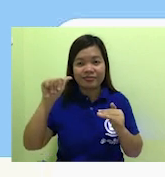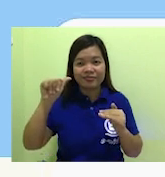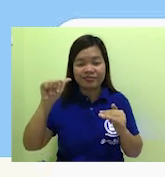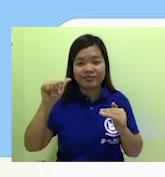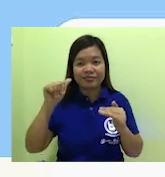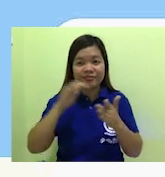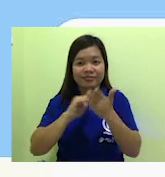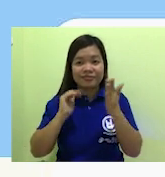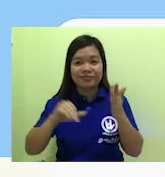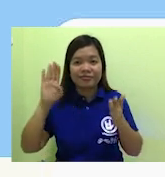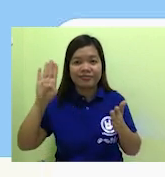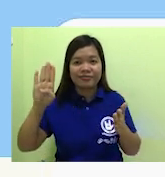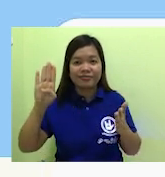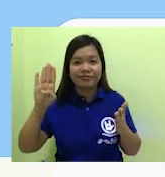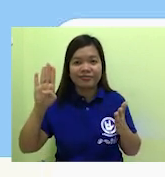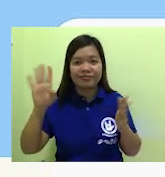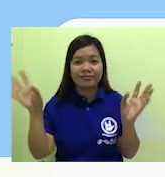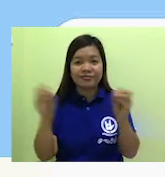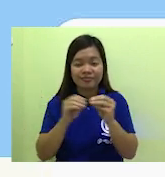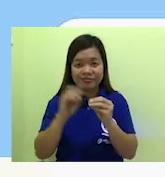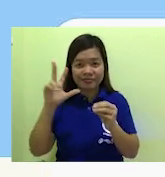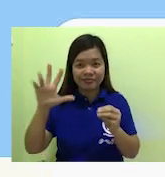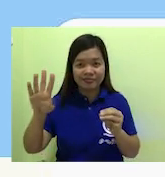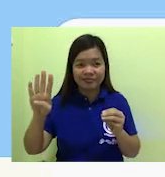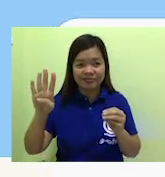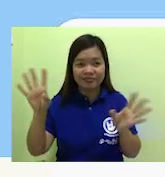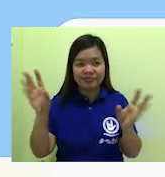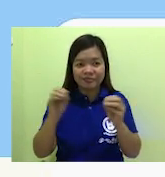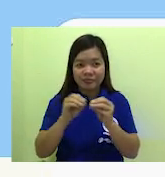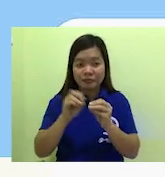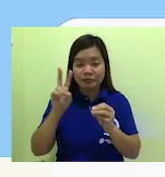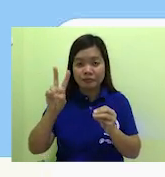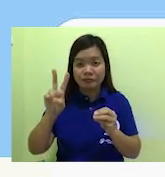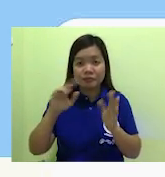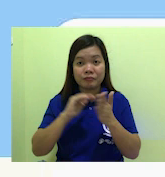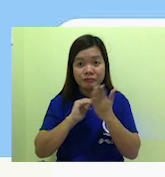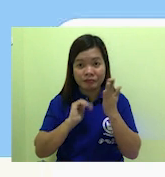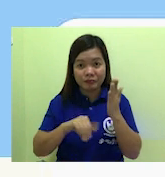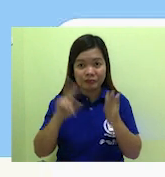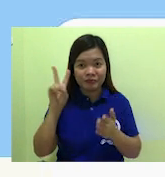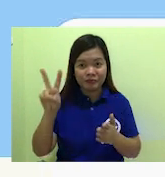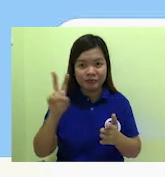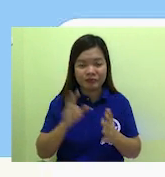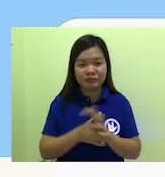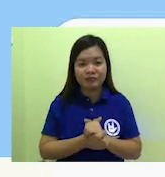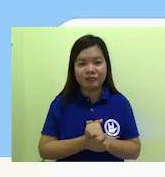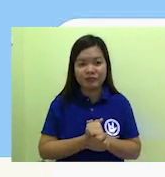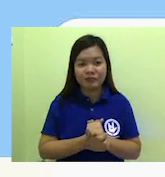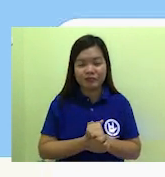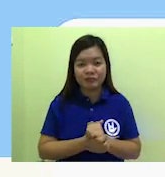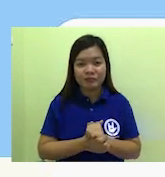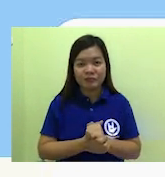A minus B plus B plus 2 minus 2.